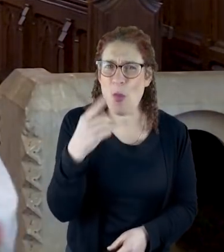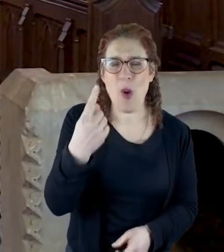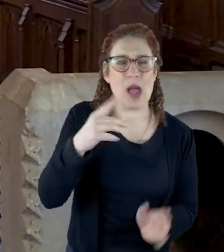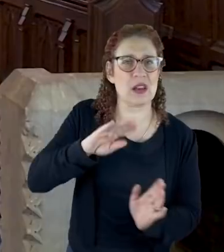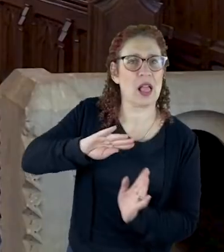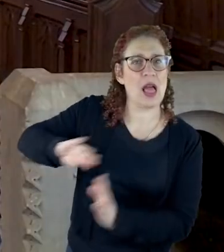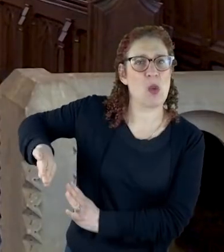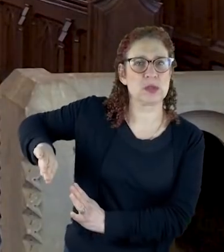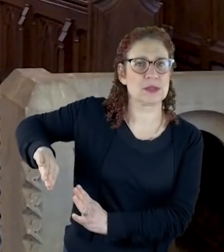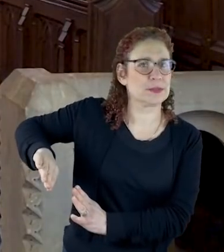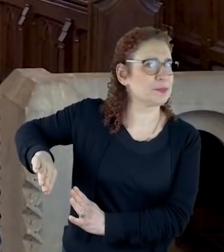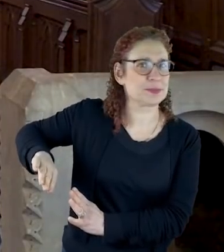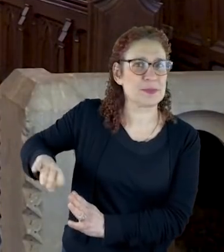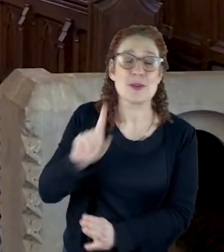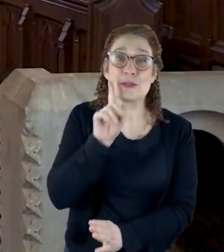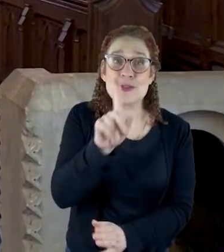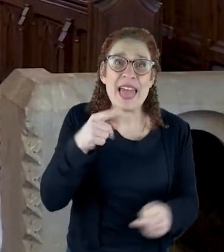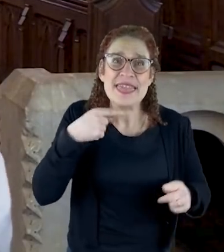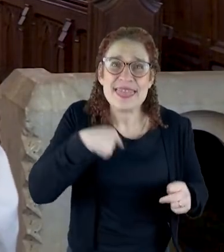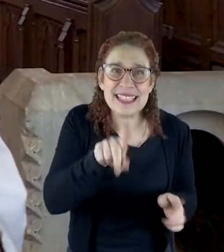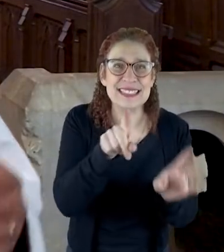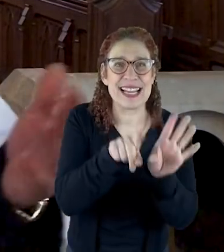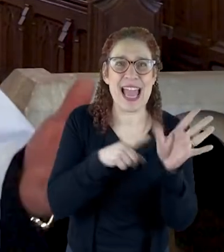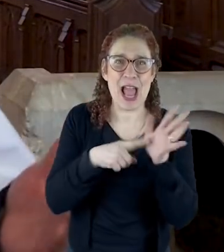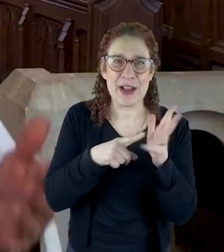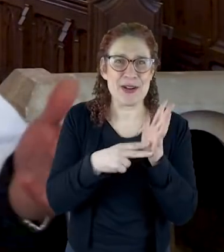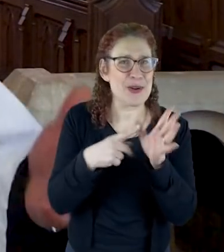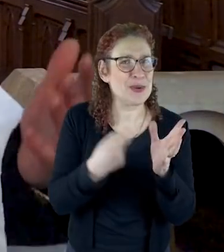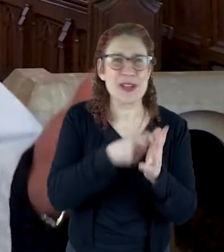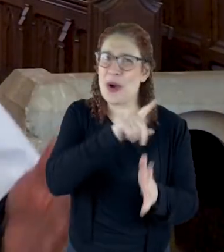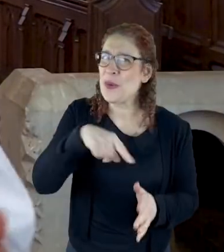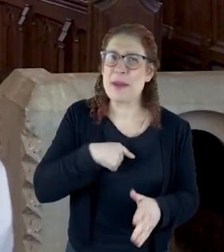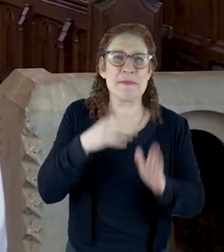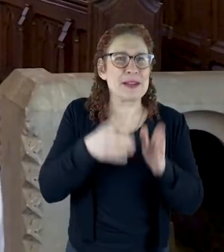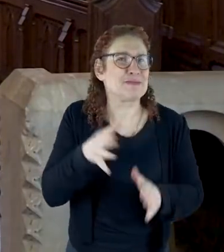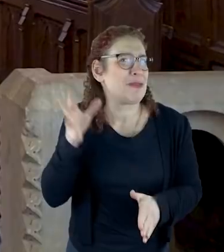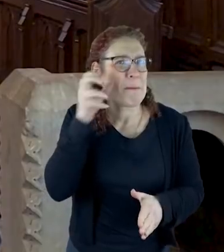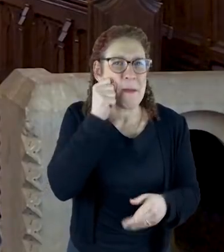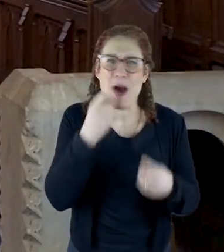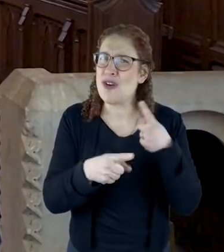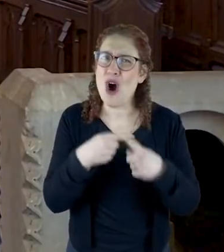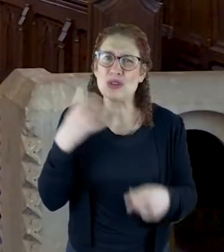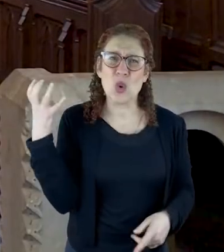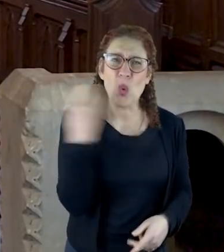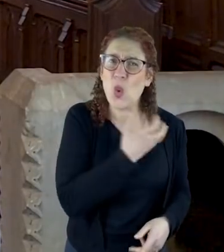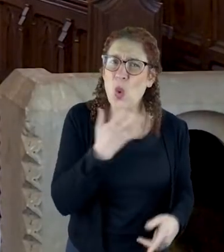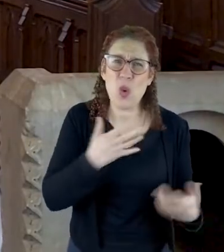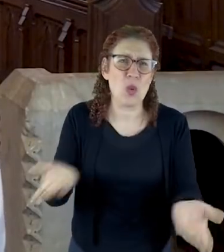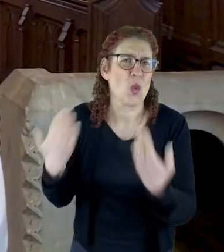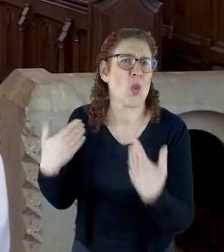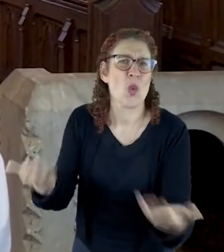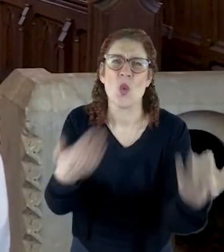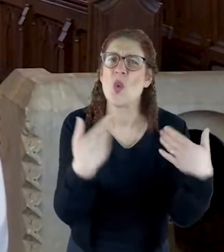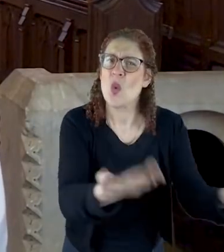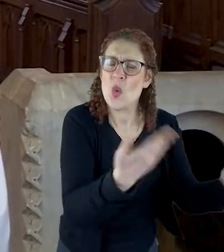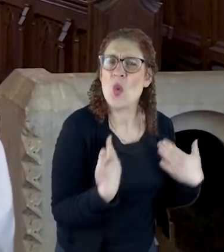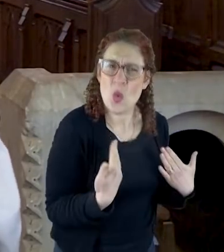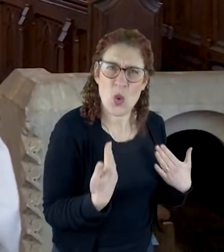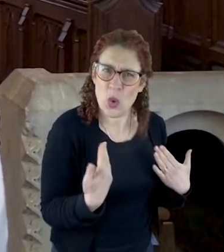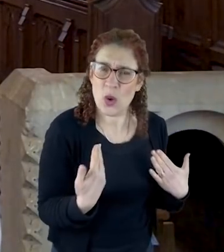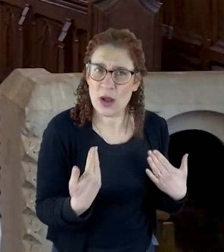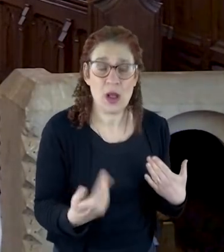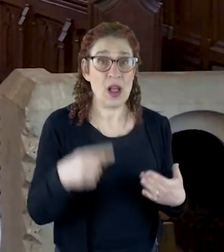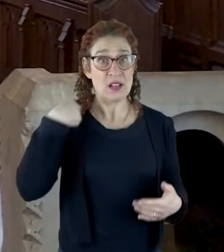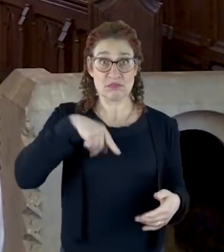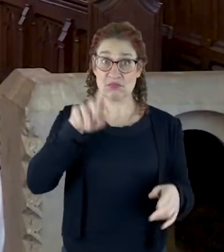This Lunar New Year, let us be reminded of God's radical hospitality. Over the past year,